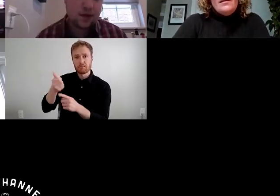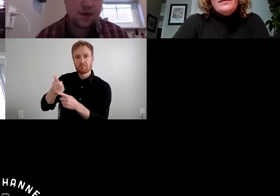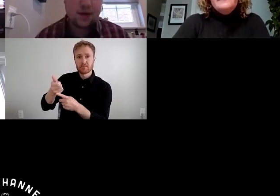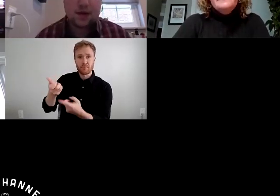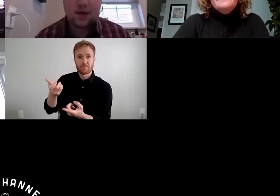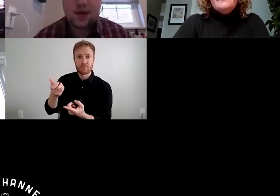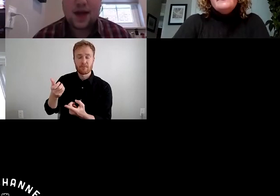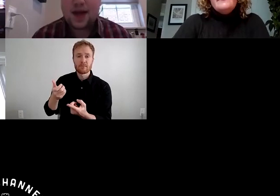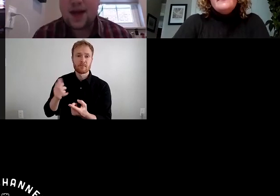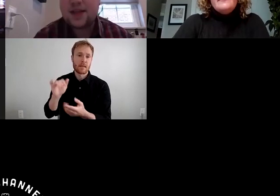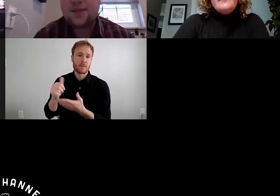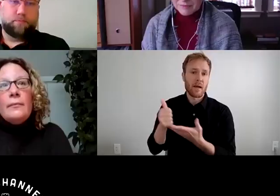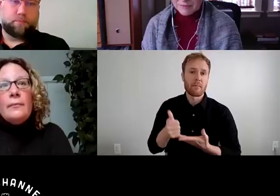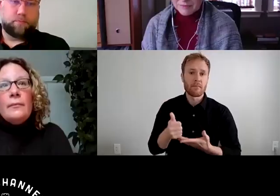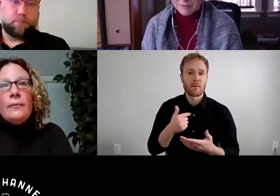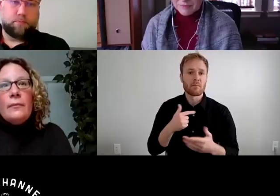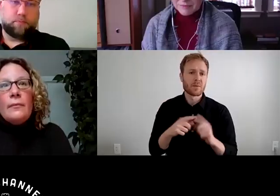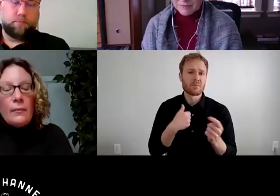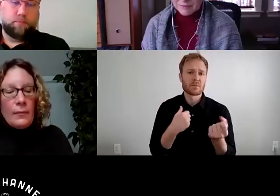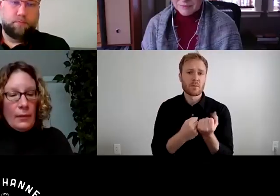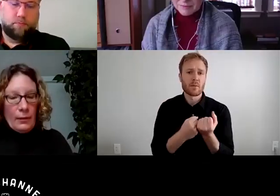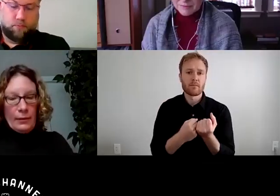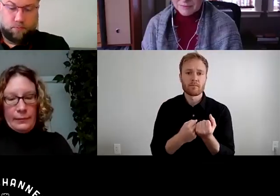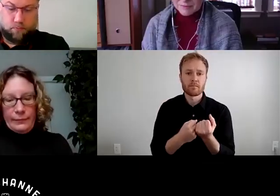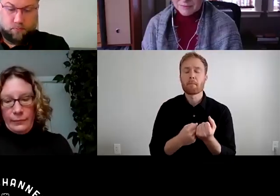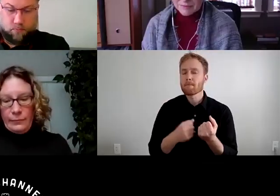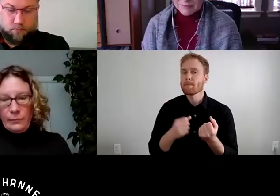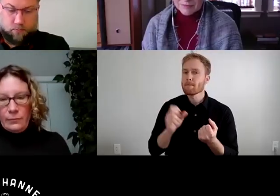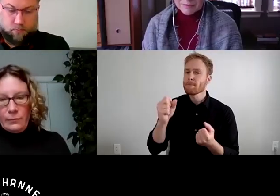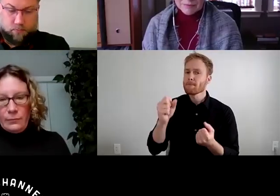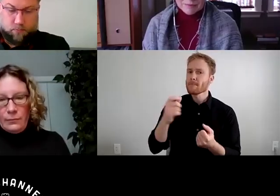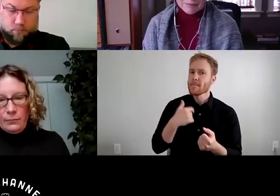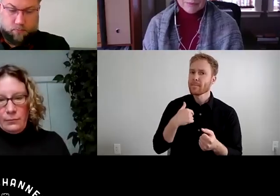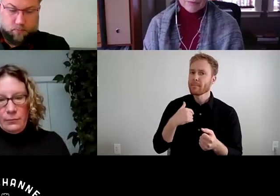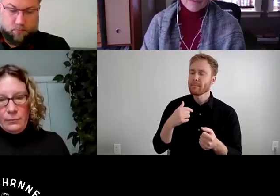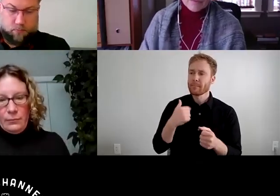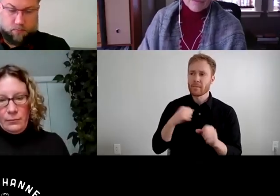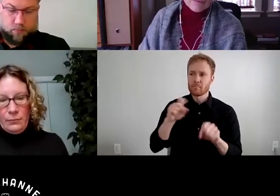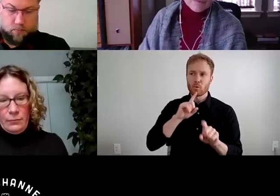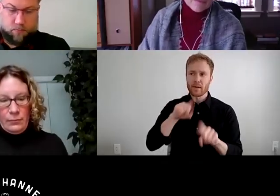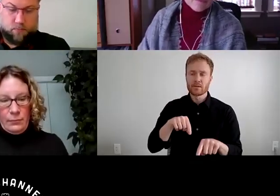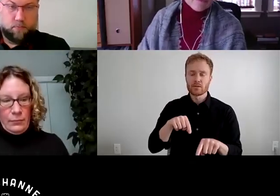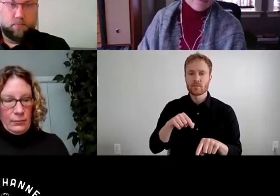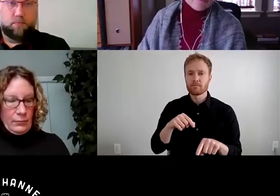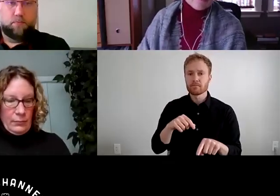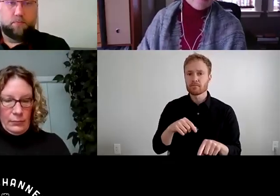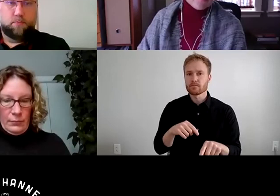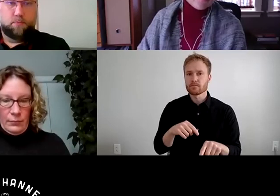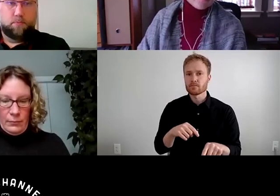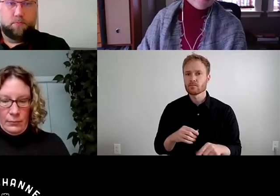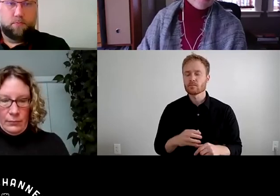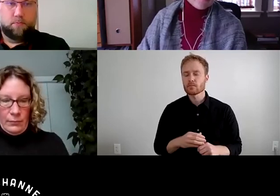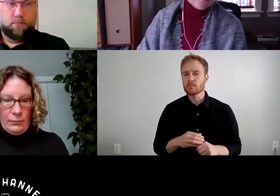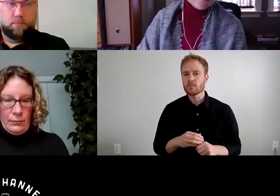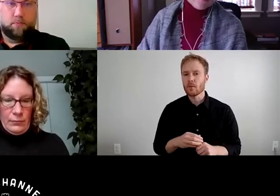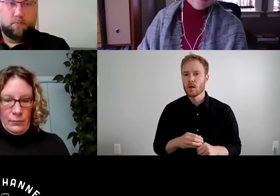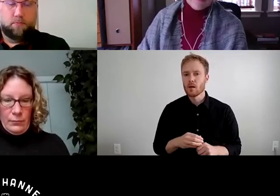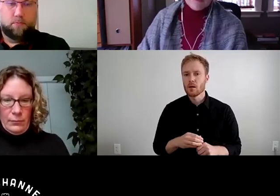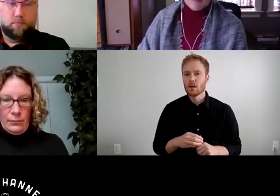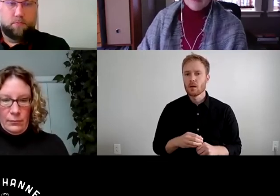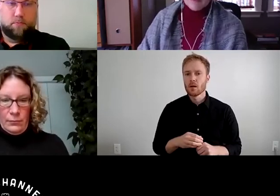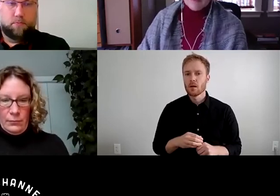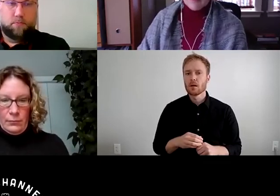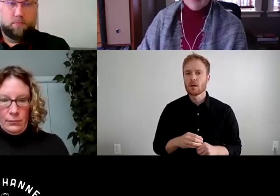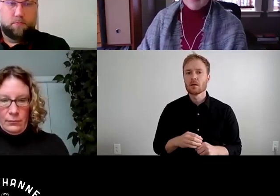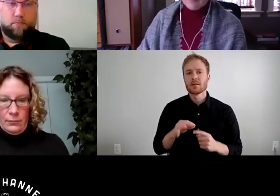so I can speak briefly to that, and then I can follow up with the councilman offline as well. The special